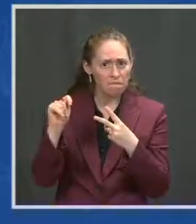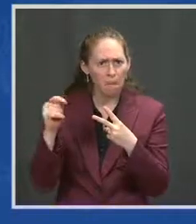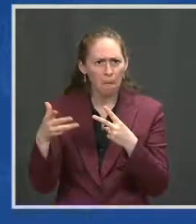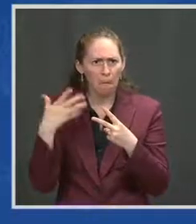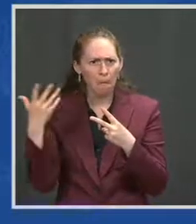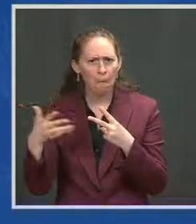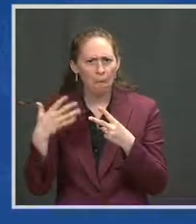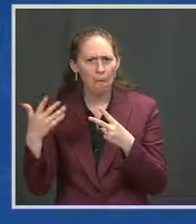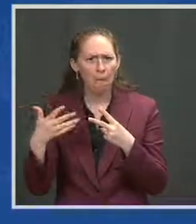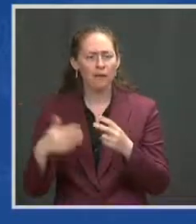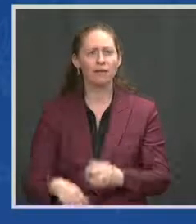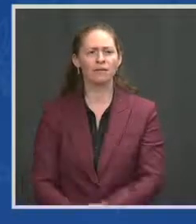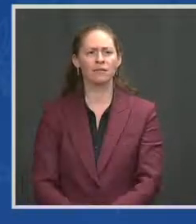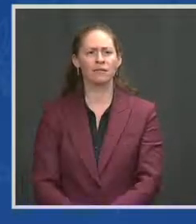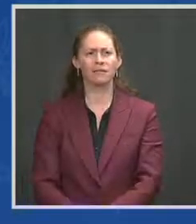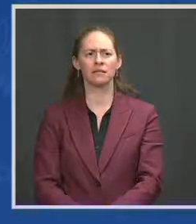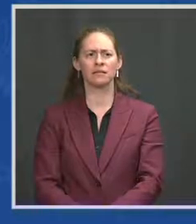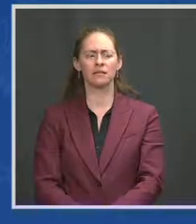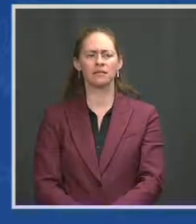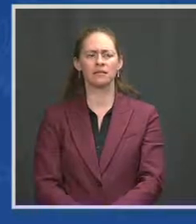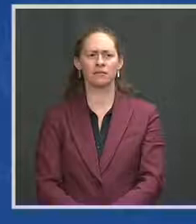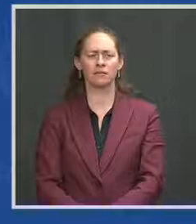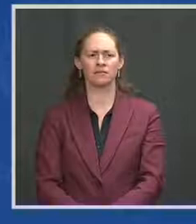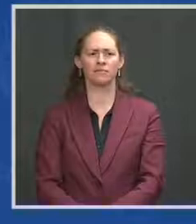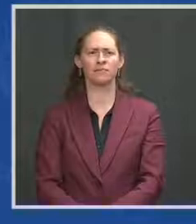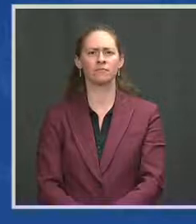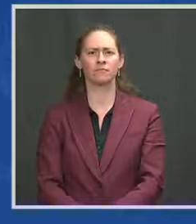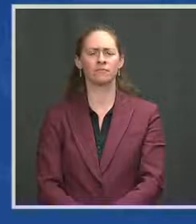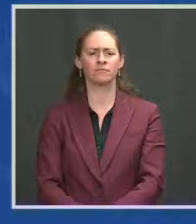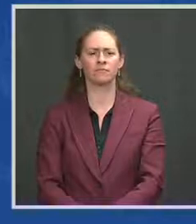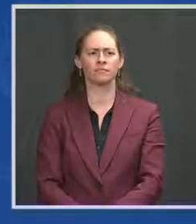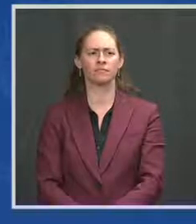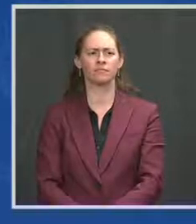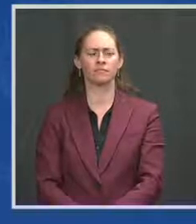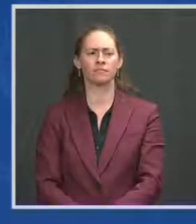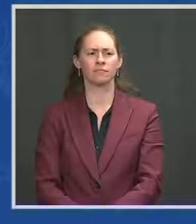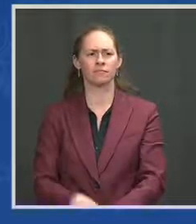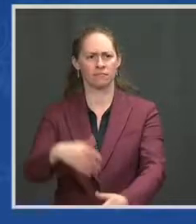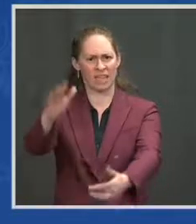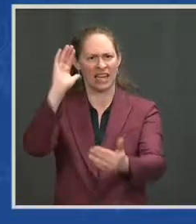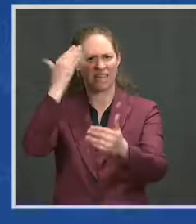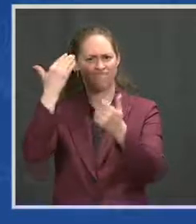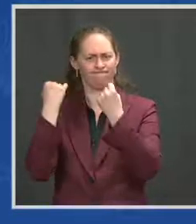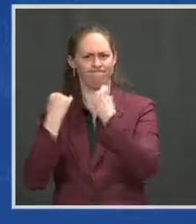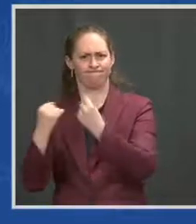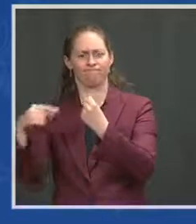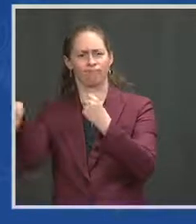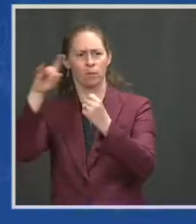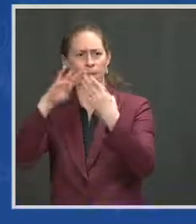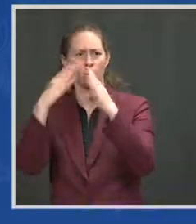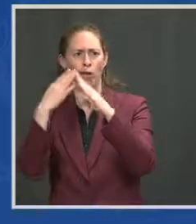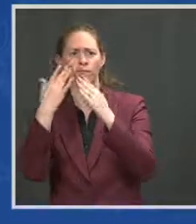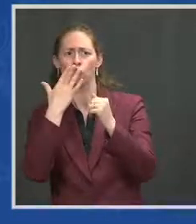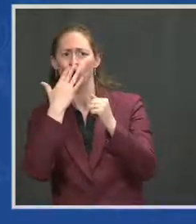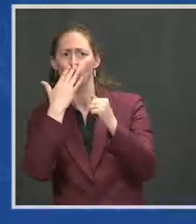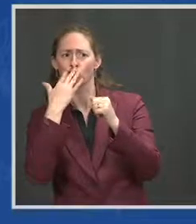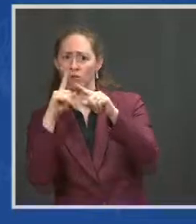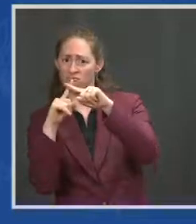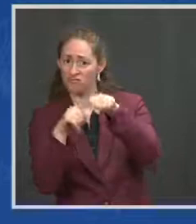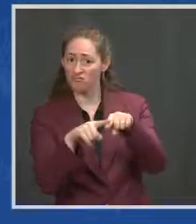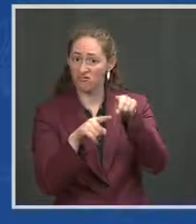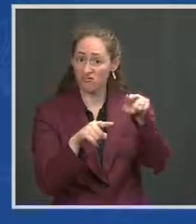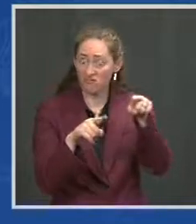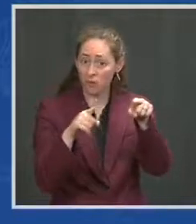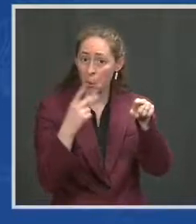lot of the communities of color use these facilities because they don't